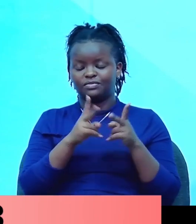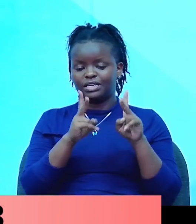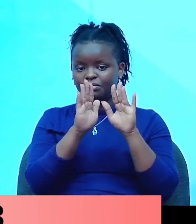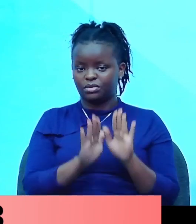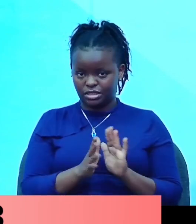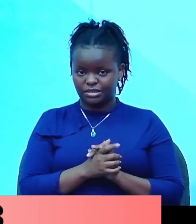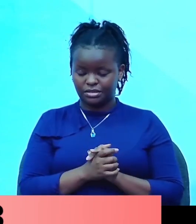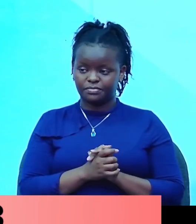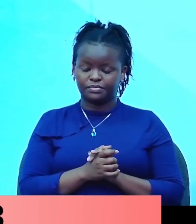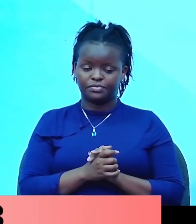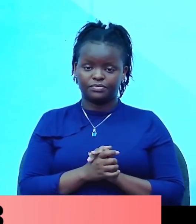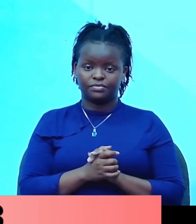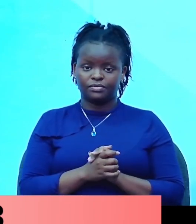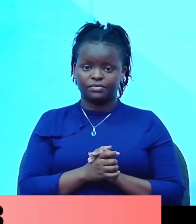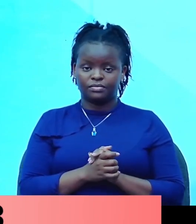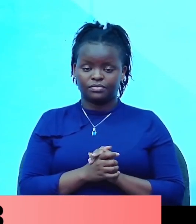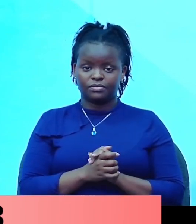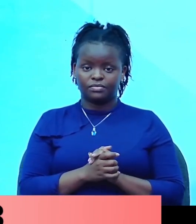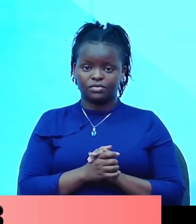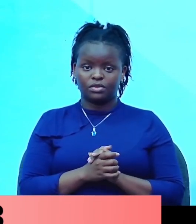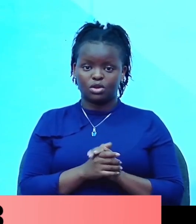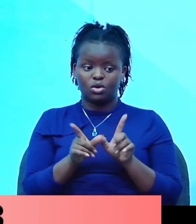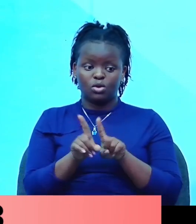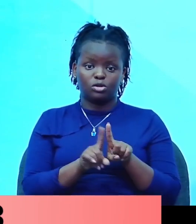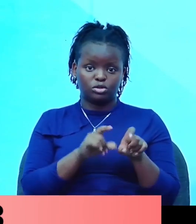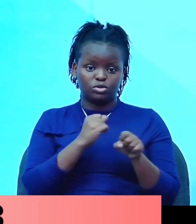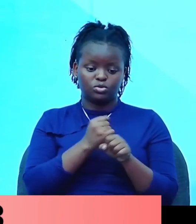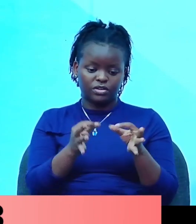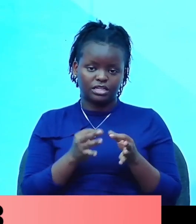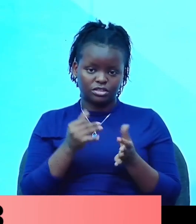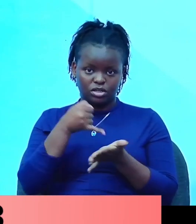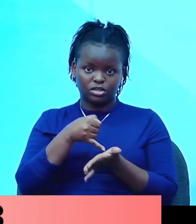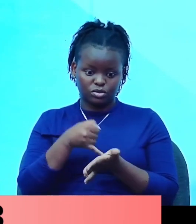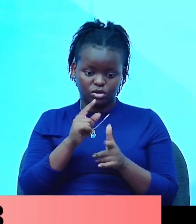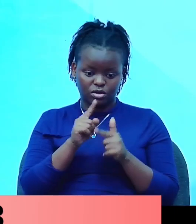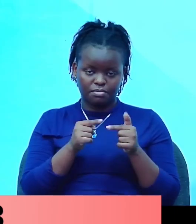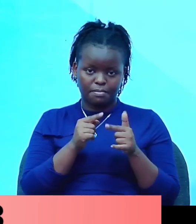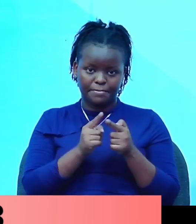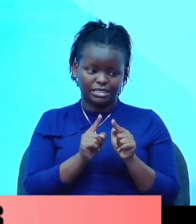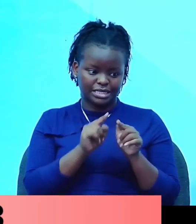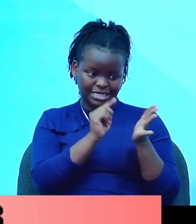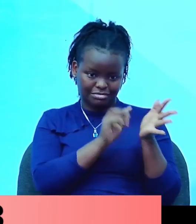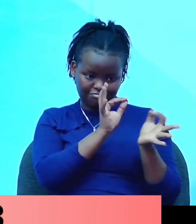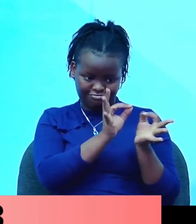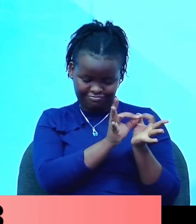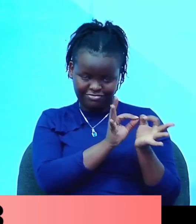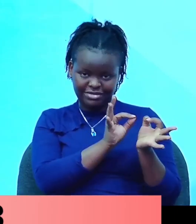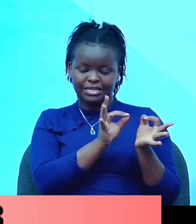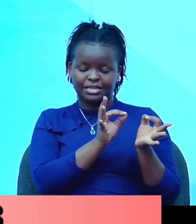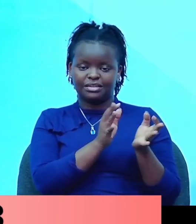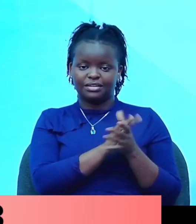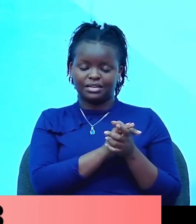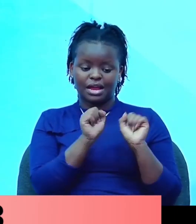are also other things we do around financial inclusion, but for this particular, and that is really what it would entail. The fact that you can